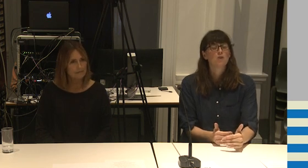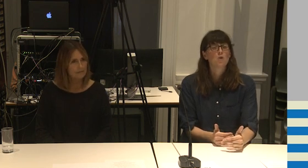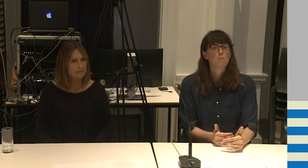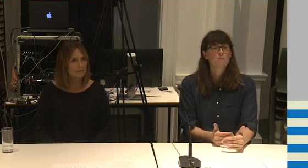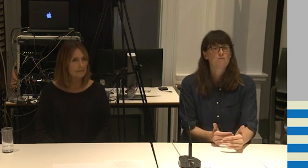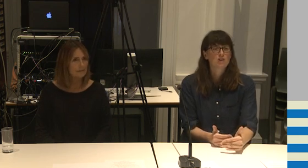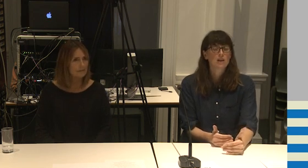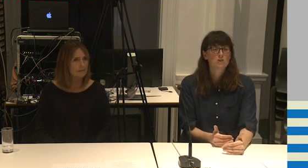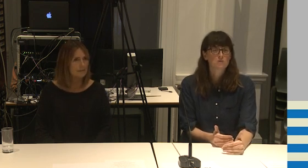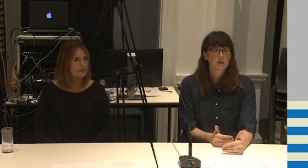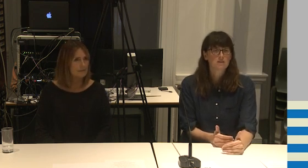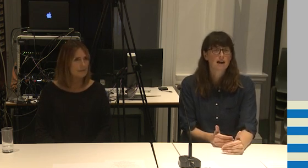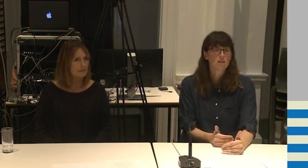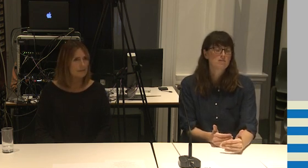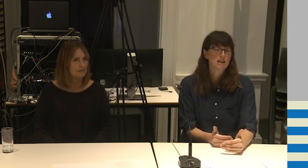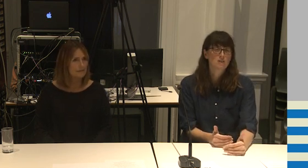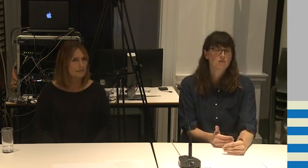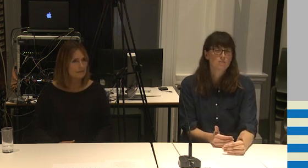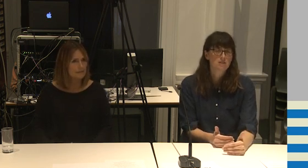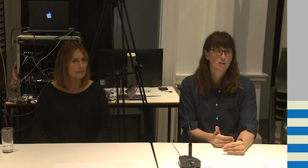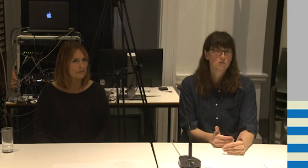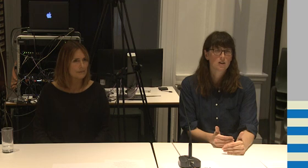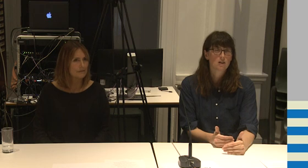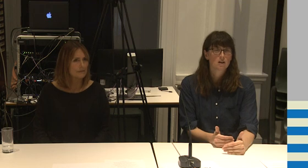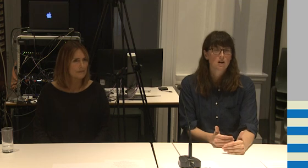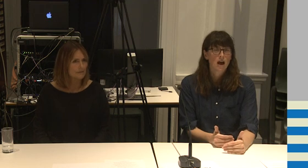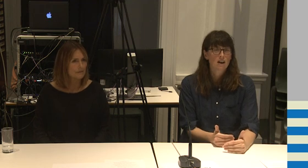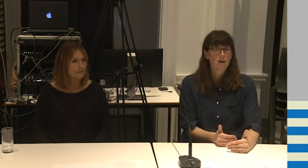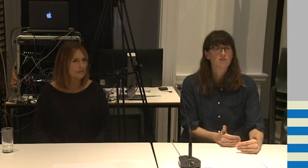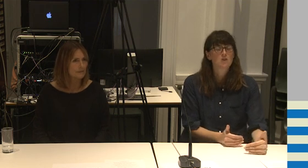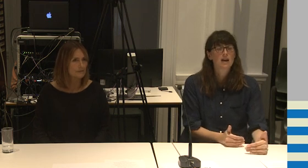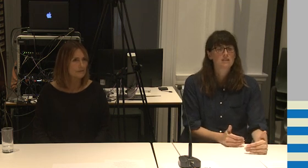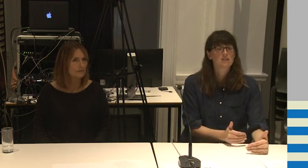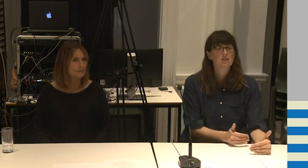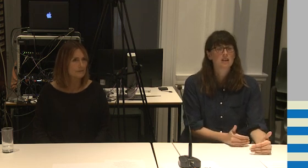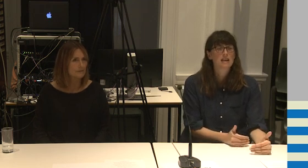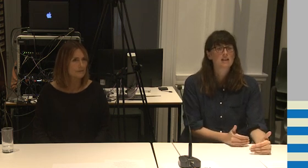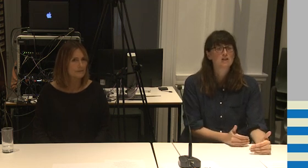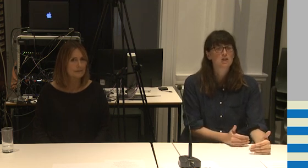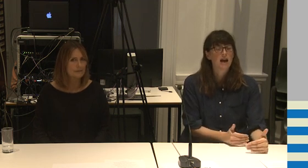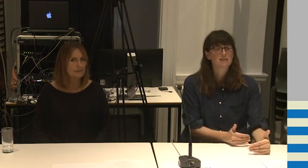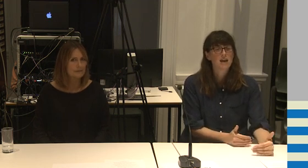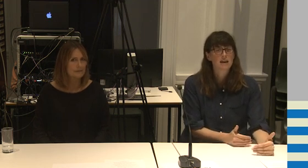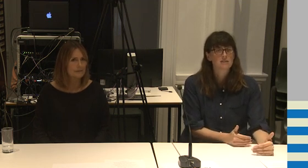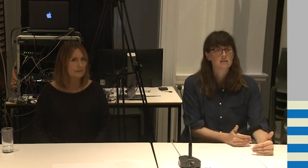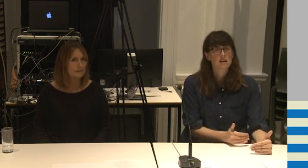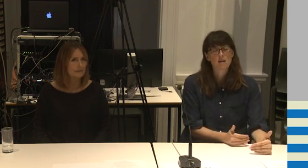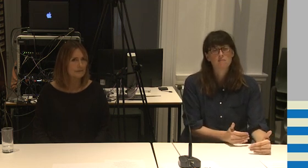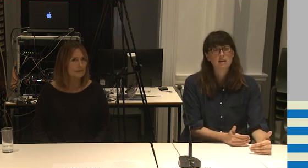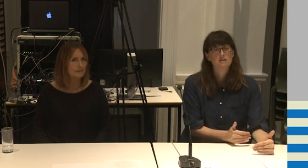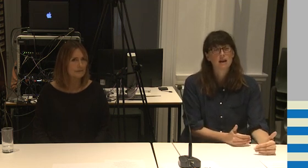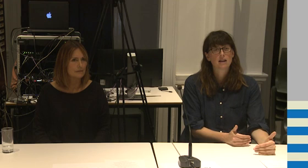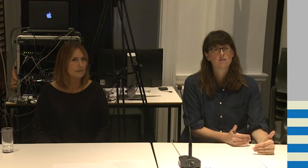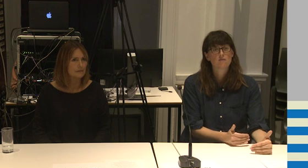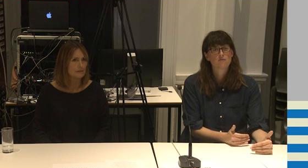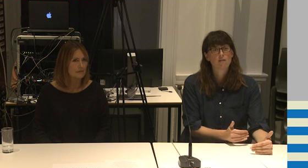if your first language is BSL, native BSL user, and I'm having to access everything in English and text,